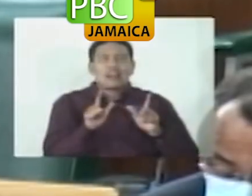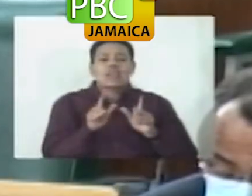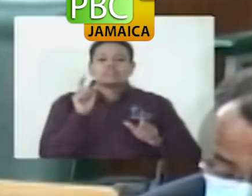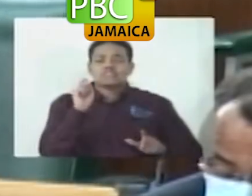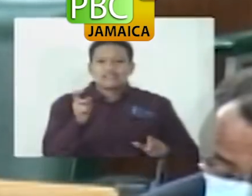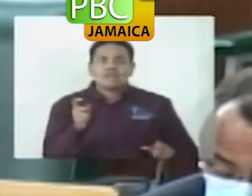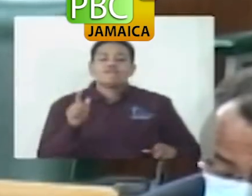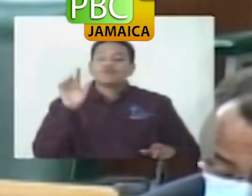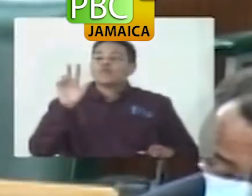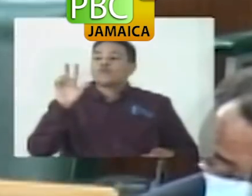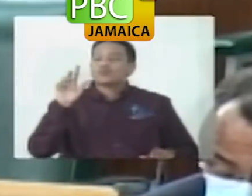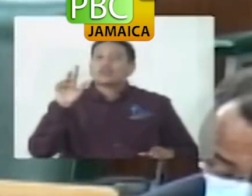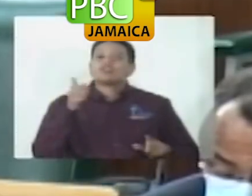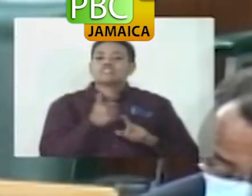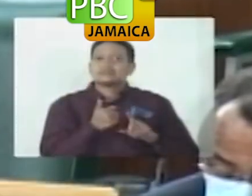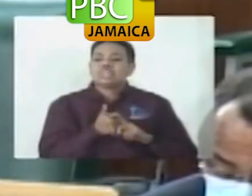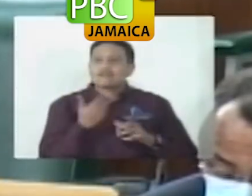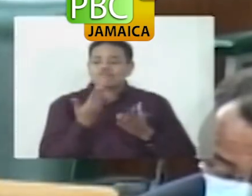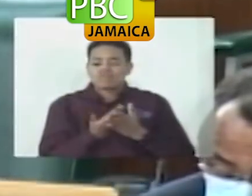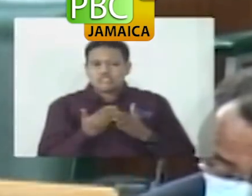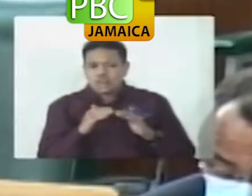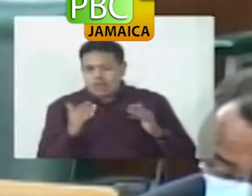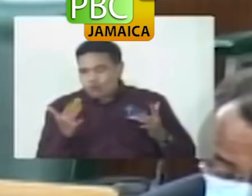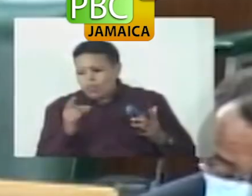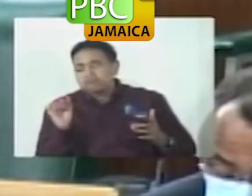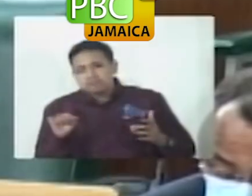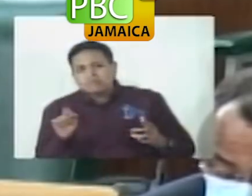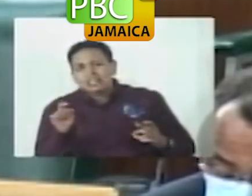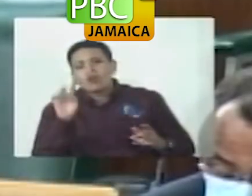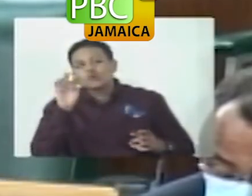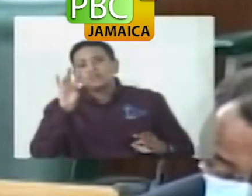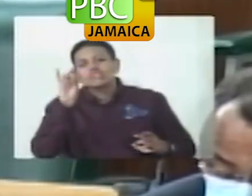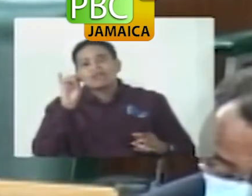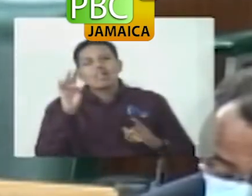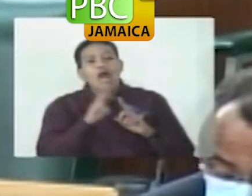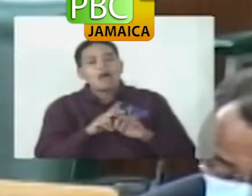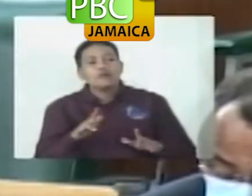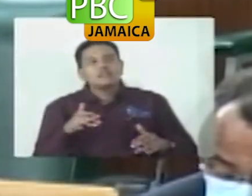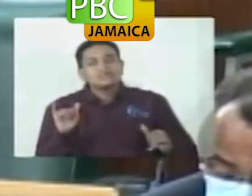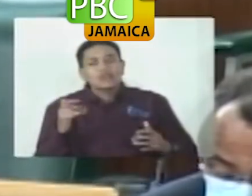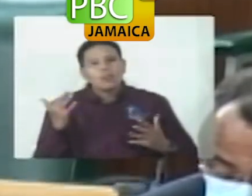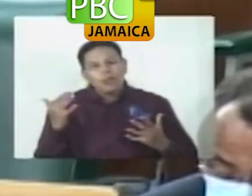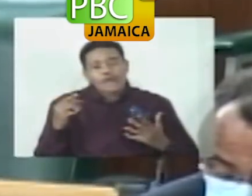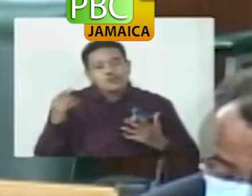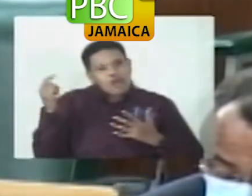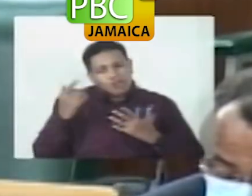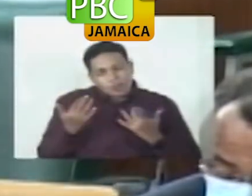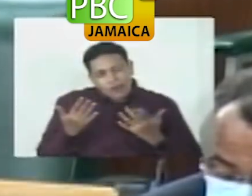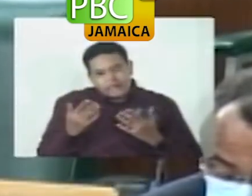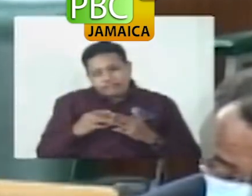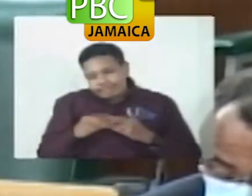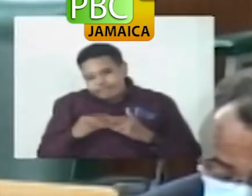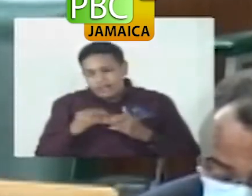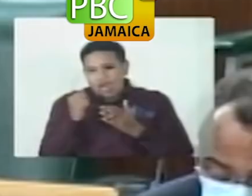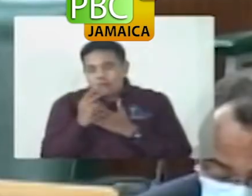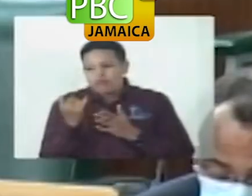issued, 23 are at the granted stage, and 270 applicants are also conditionally approved and are now building out